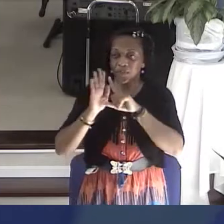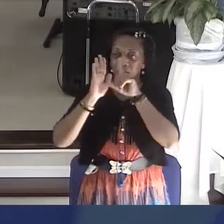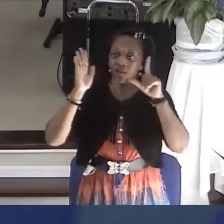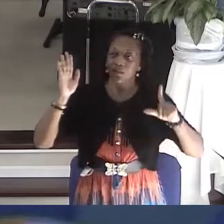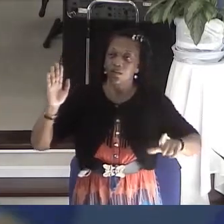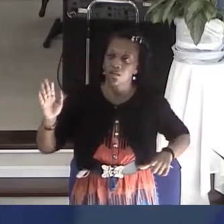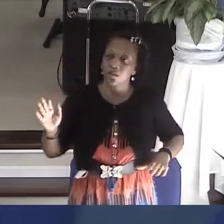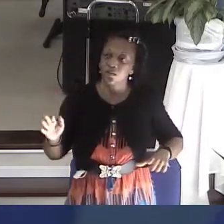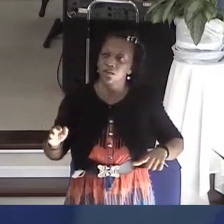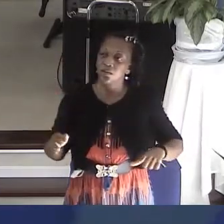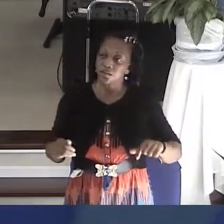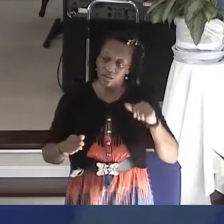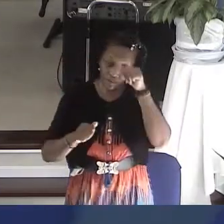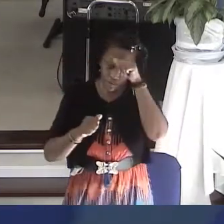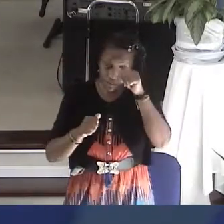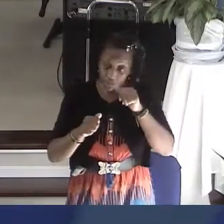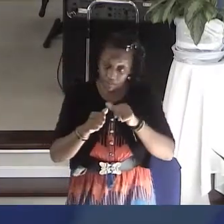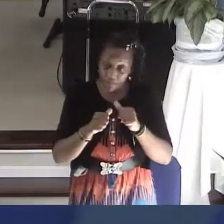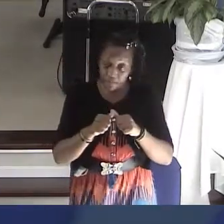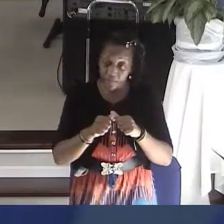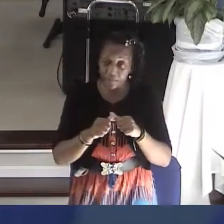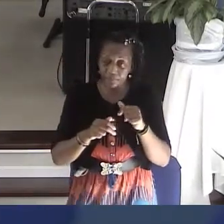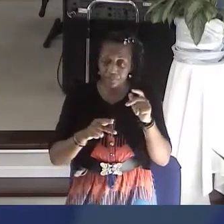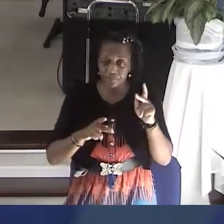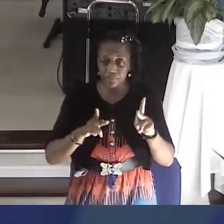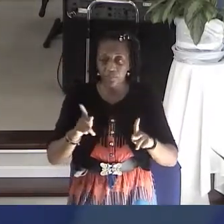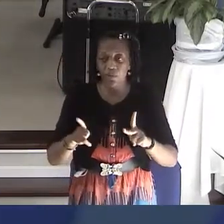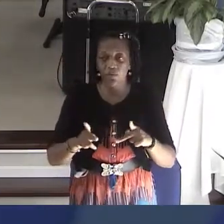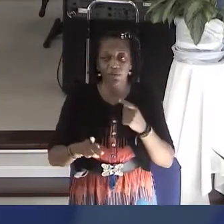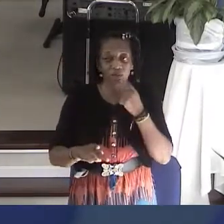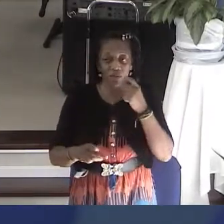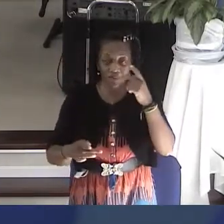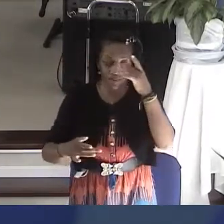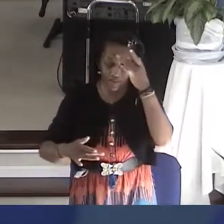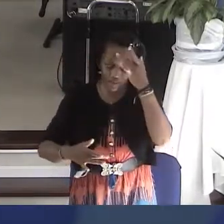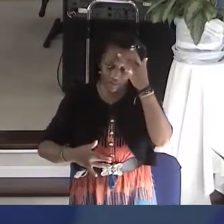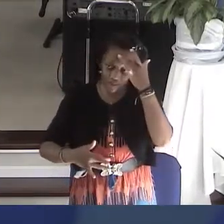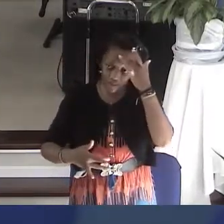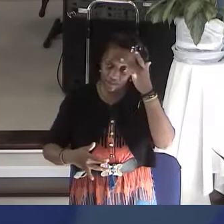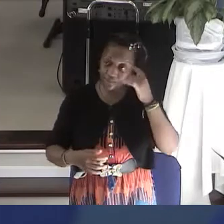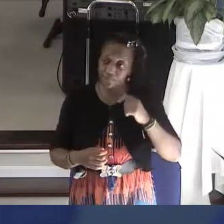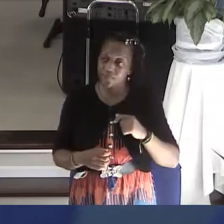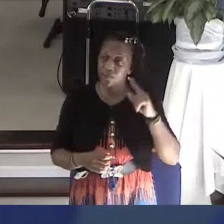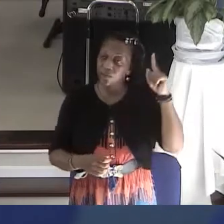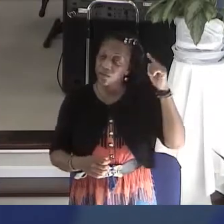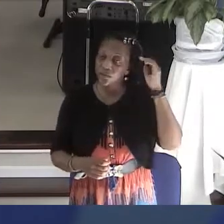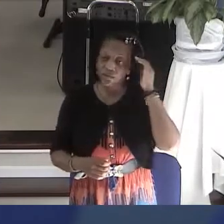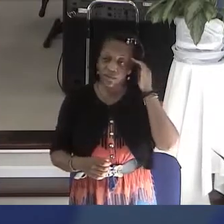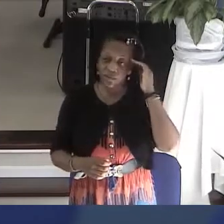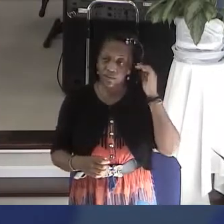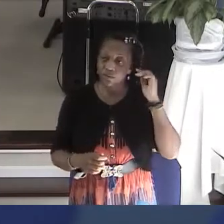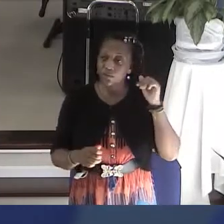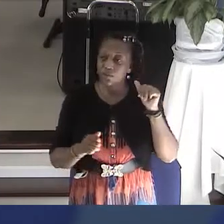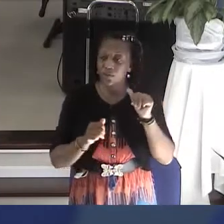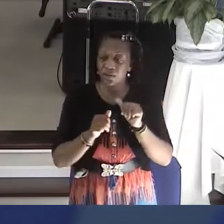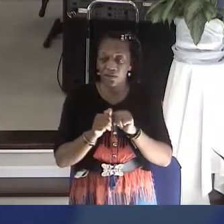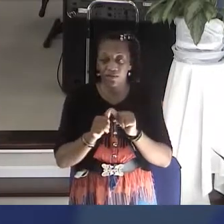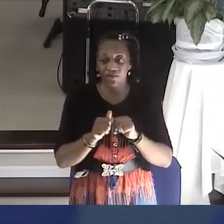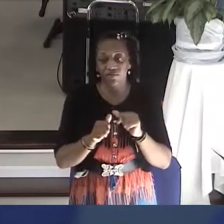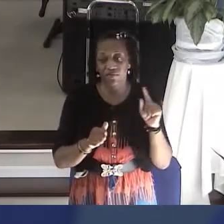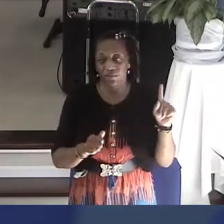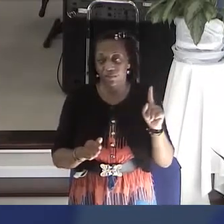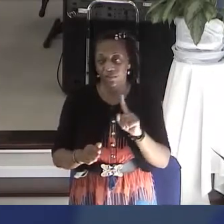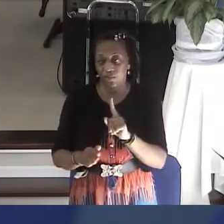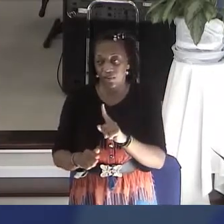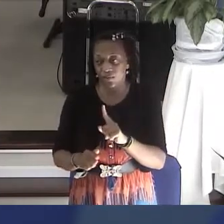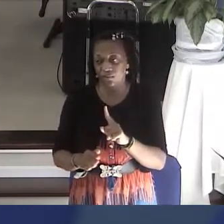morning, those that are sick. You know each one, Lord. We ask that you touch them from the very crown of their